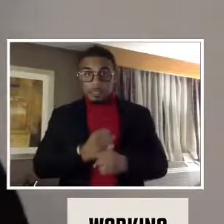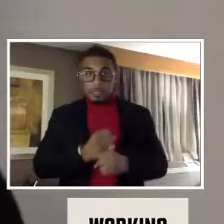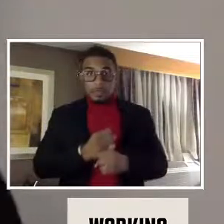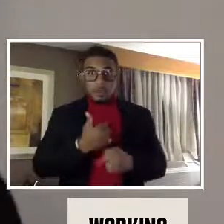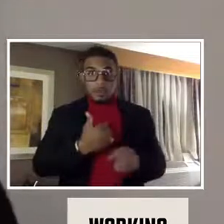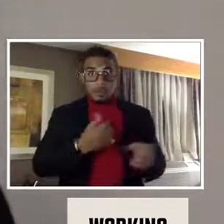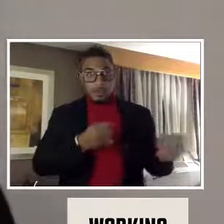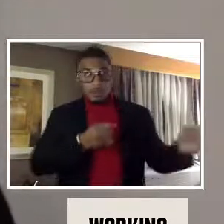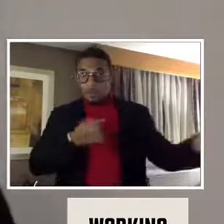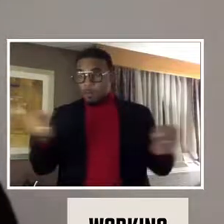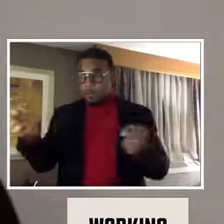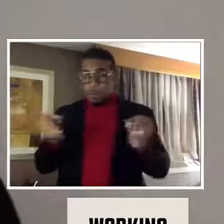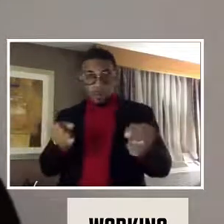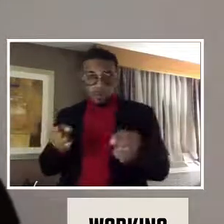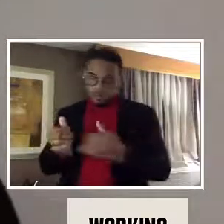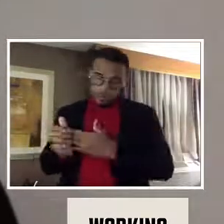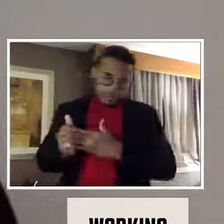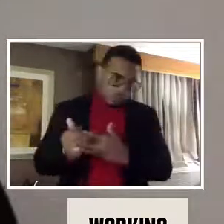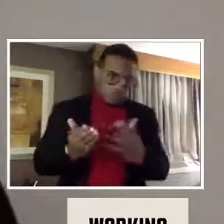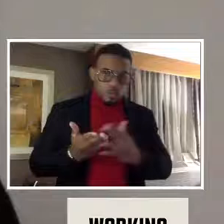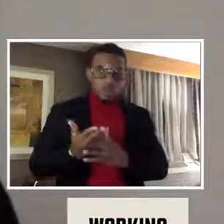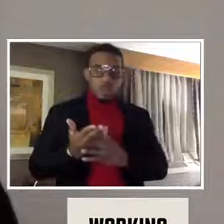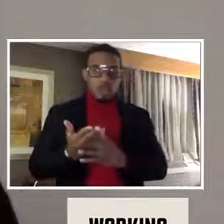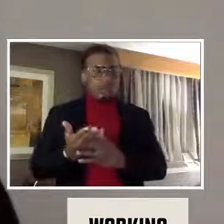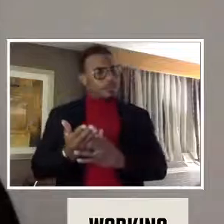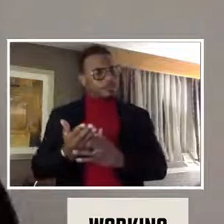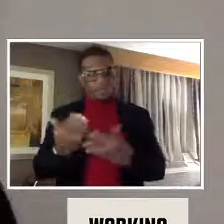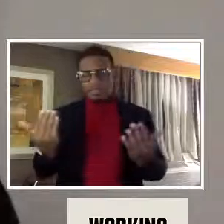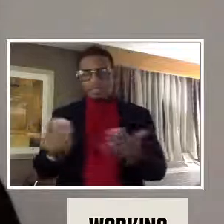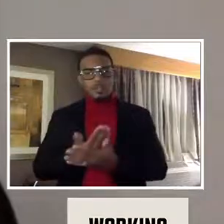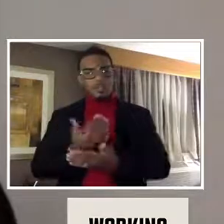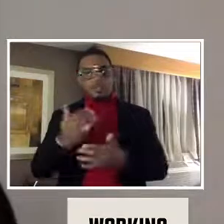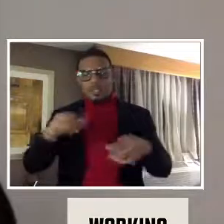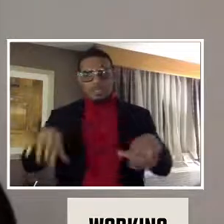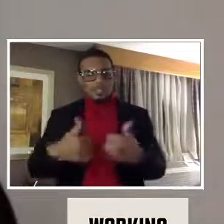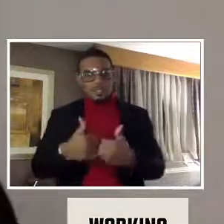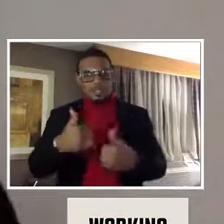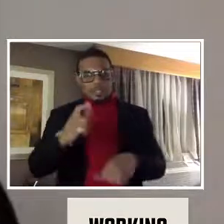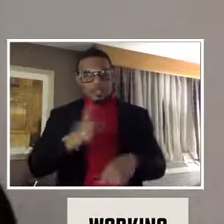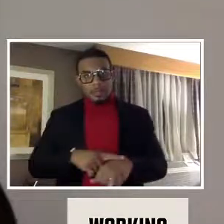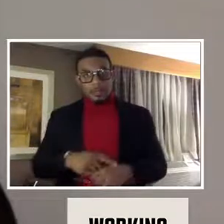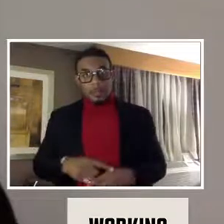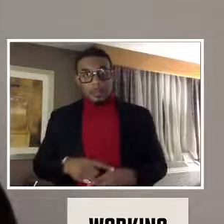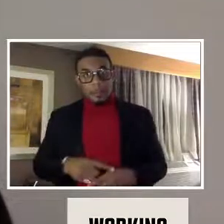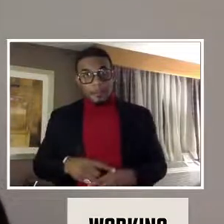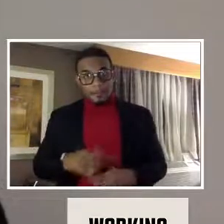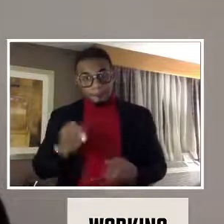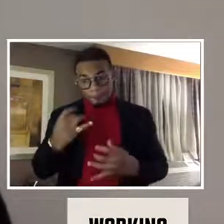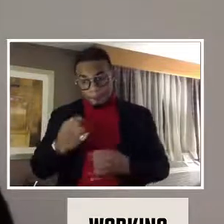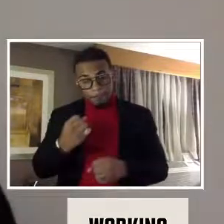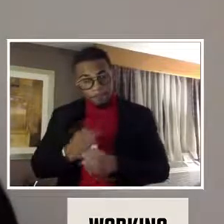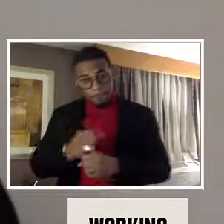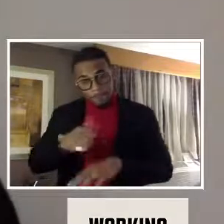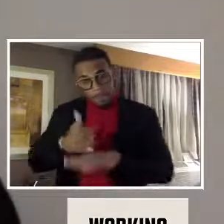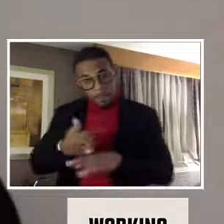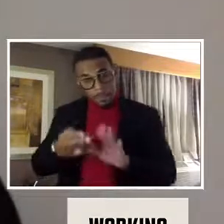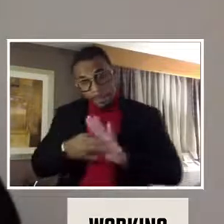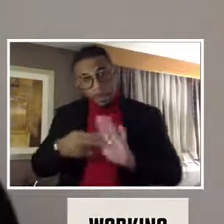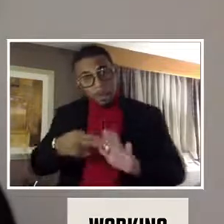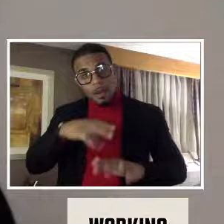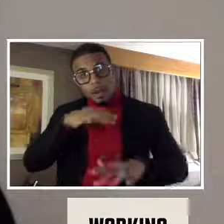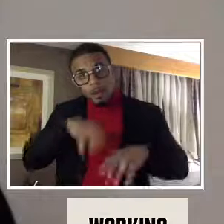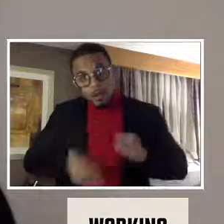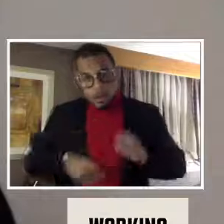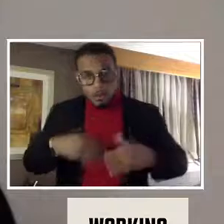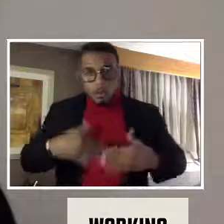we have pulled each other through unprecedented, challenging times. Our year has been marked by grief and